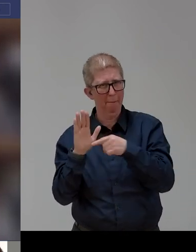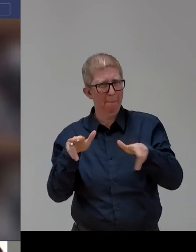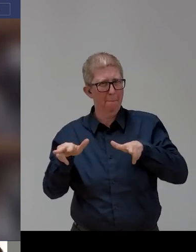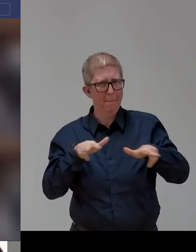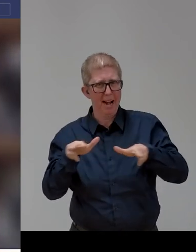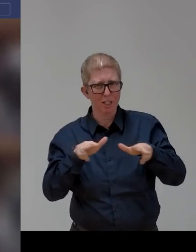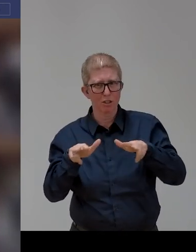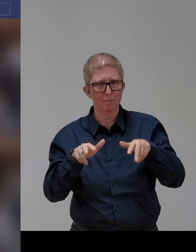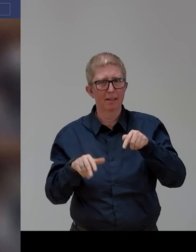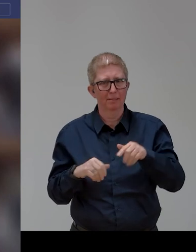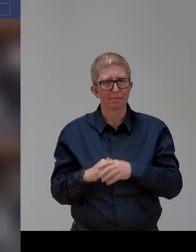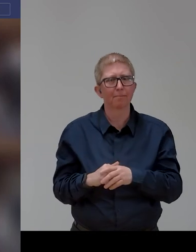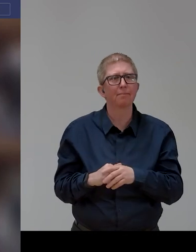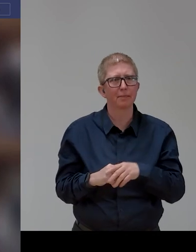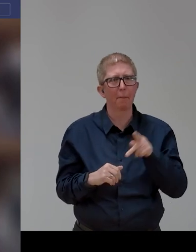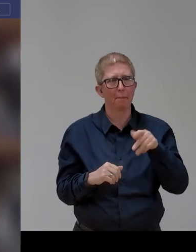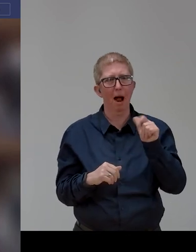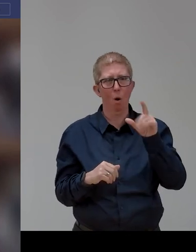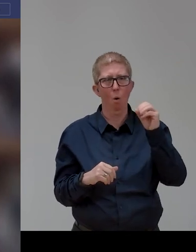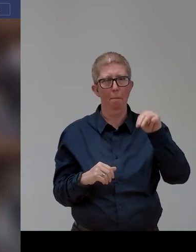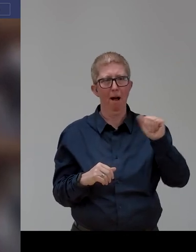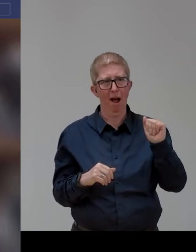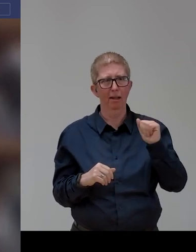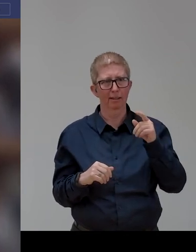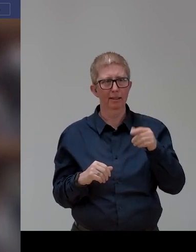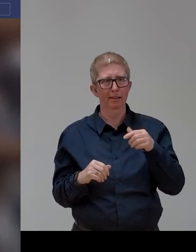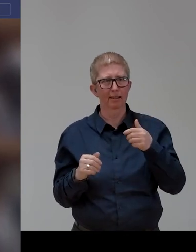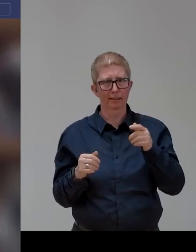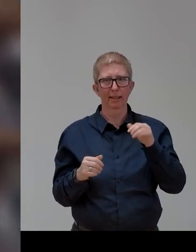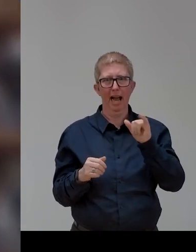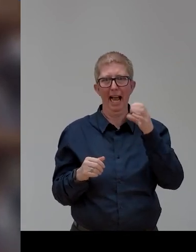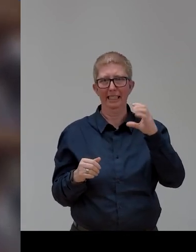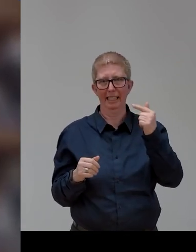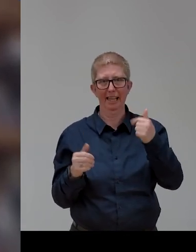3D assistive products for job adaption project.